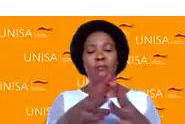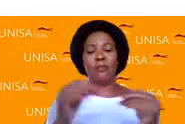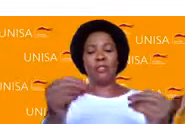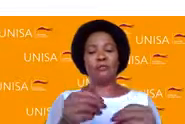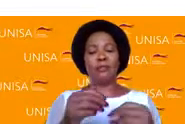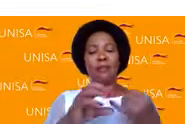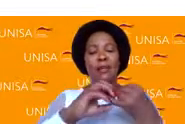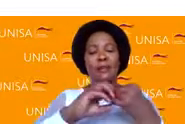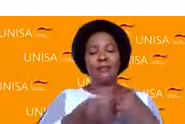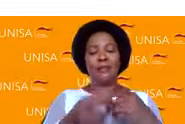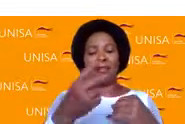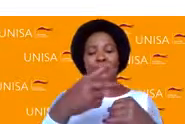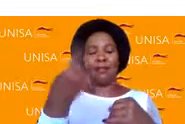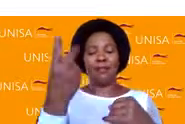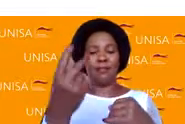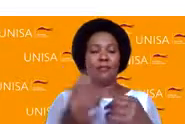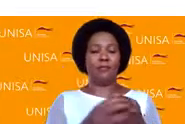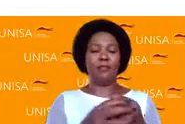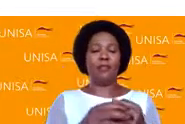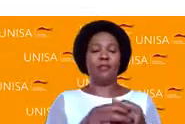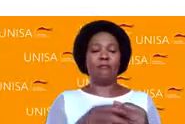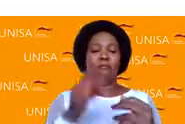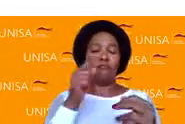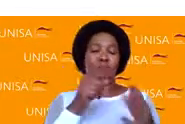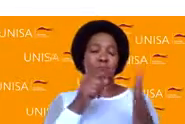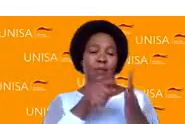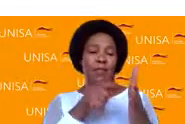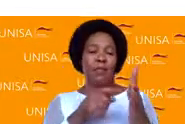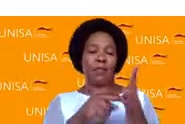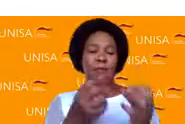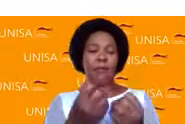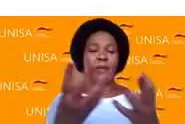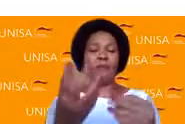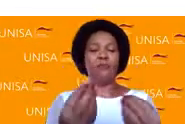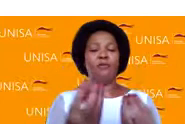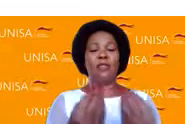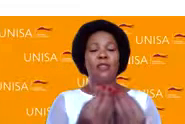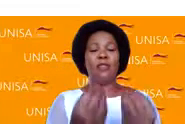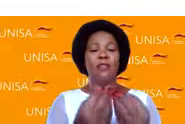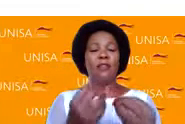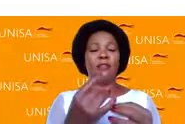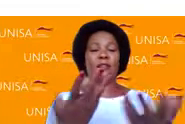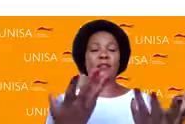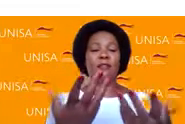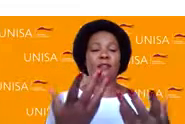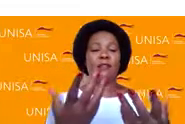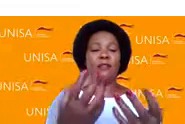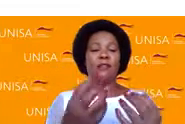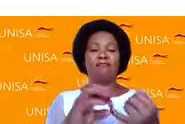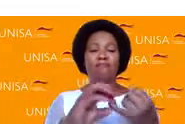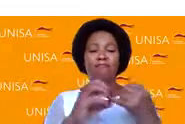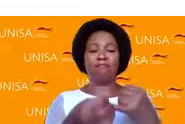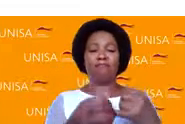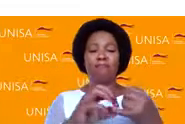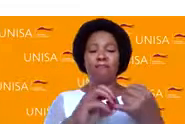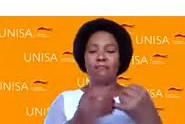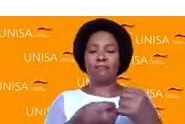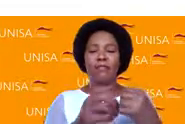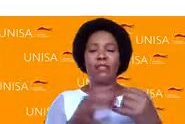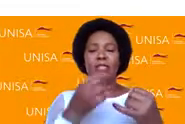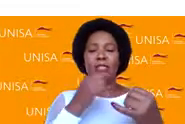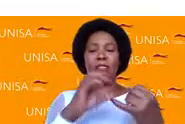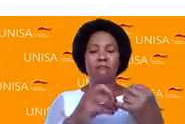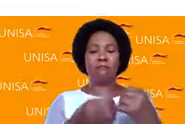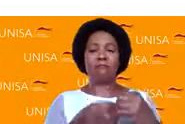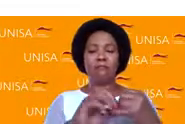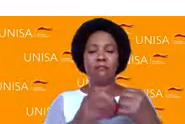attempt. So really, a lot of students, they also get confused with the attempts. So remember, if it says 3 attempts, you can go do